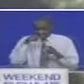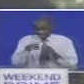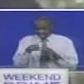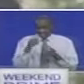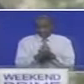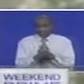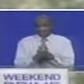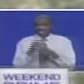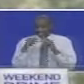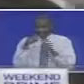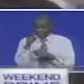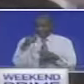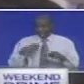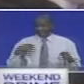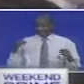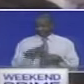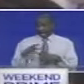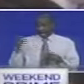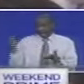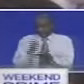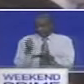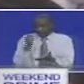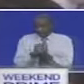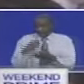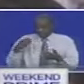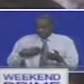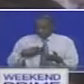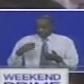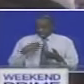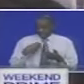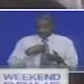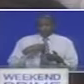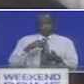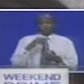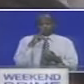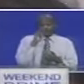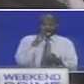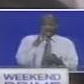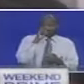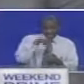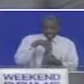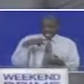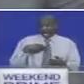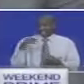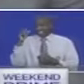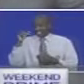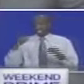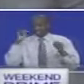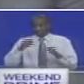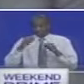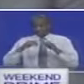roaring statements are fears that the appointments could be widening the rift between his URP camp and the president's TNA